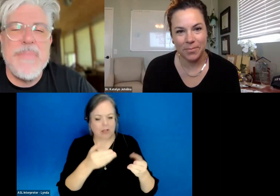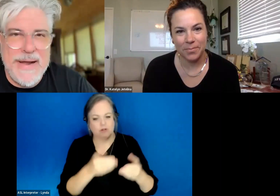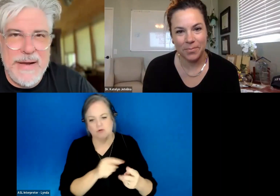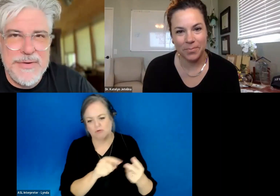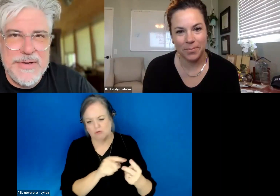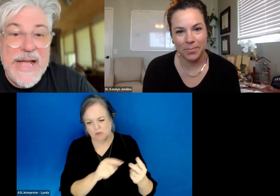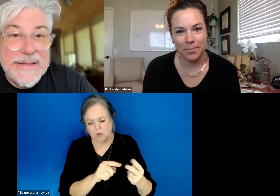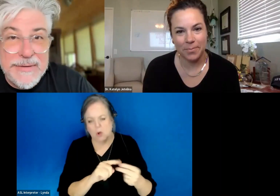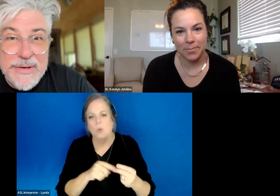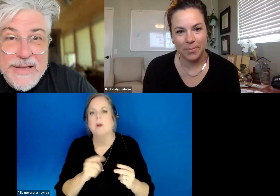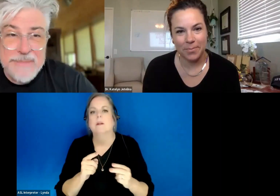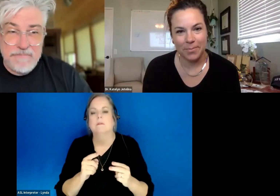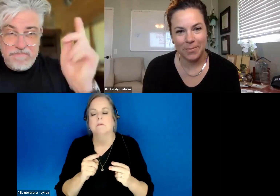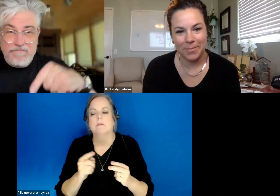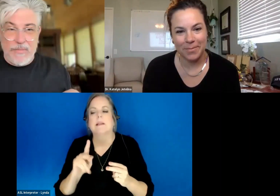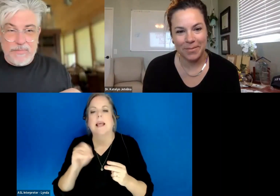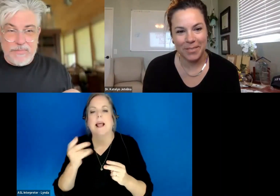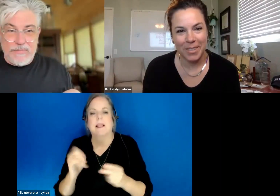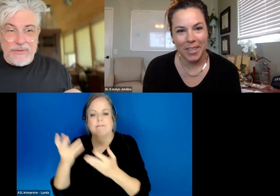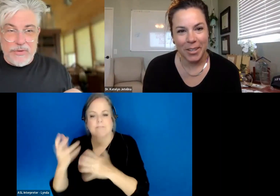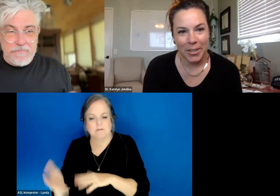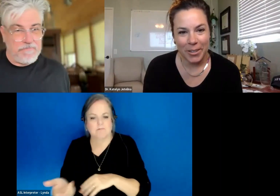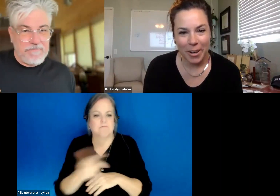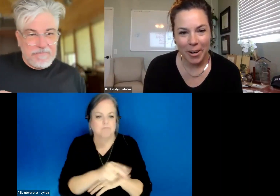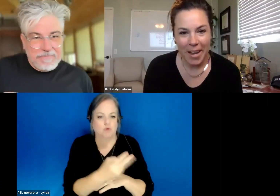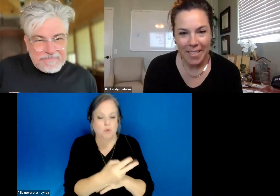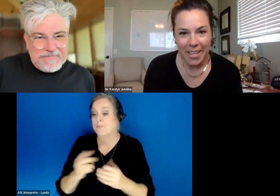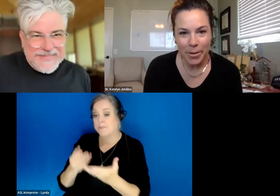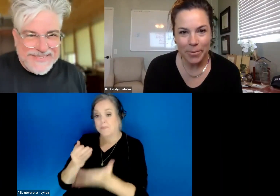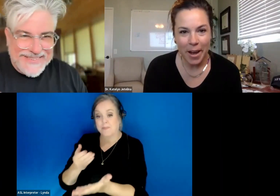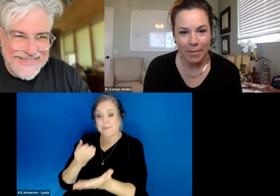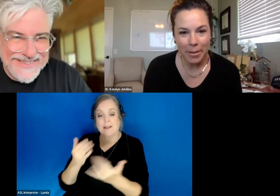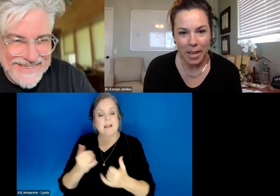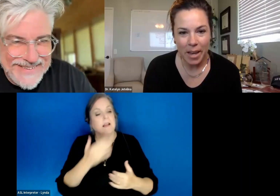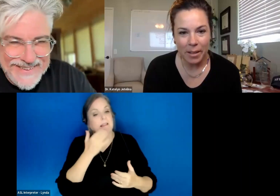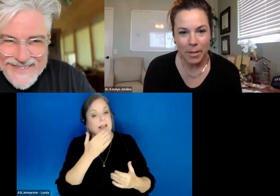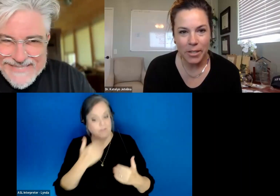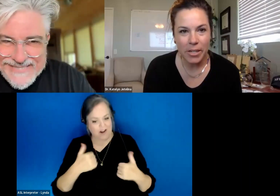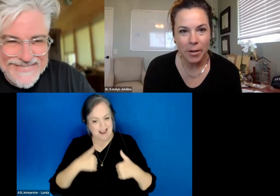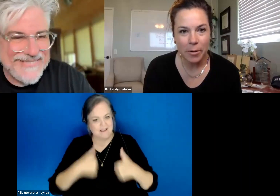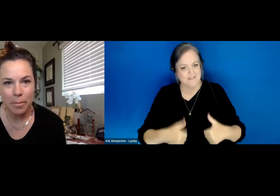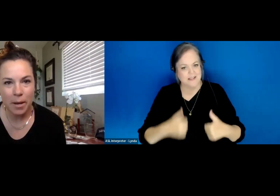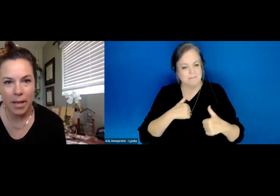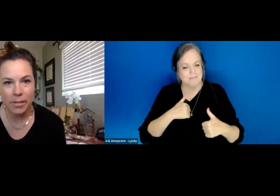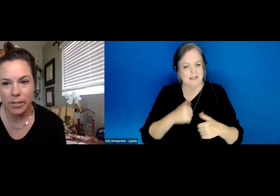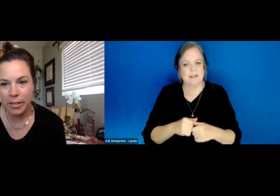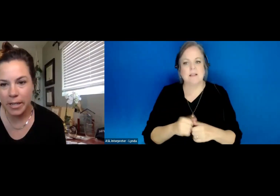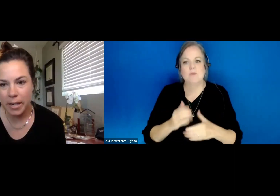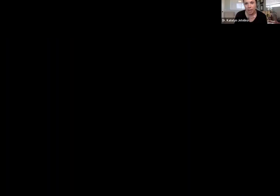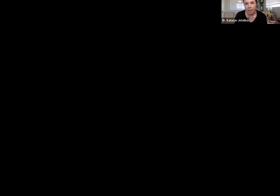we come back after Caitlin. So Caitlin, it's all you. All right, thank you for having me. Let me share